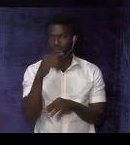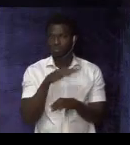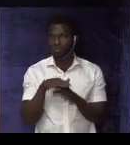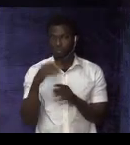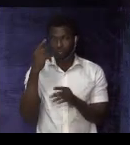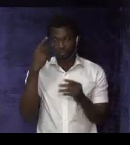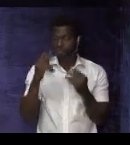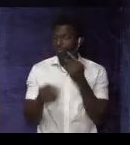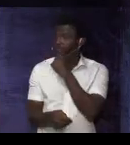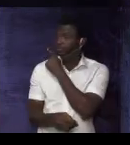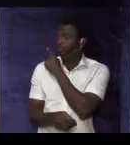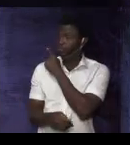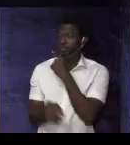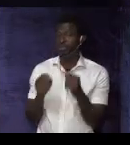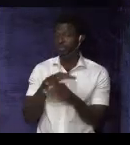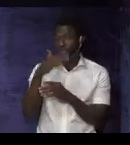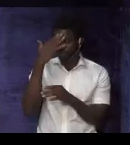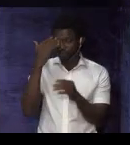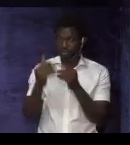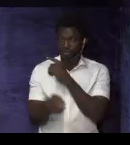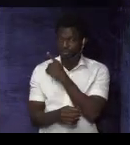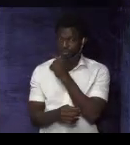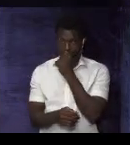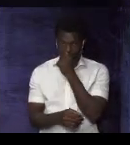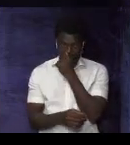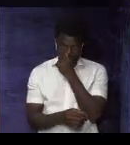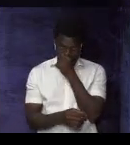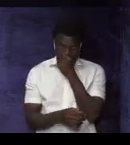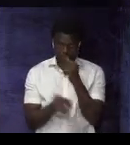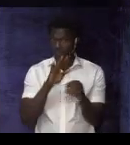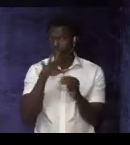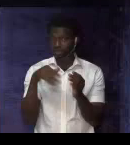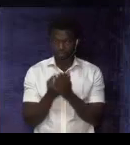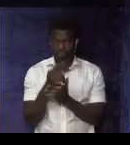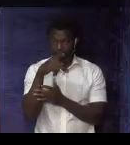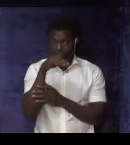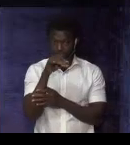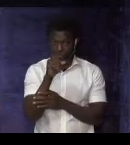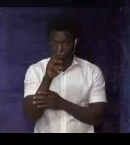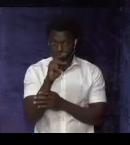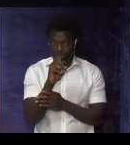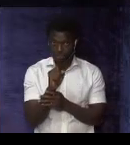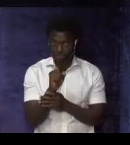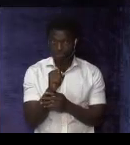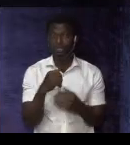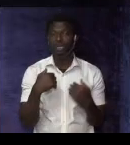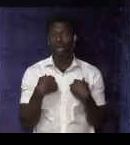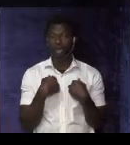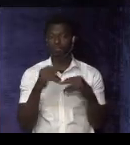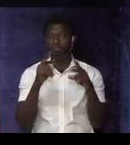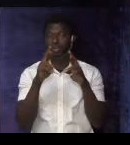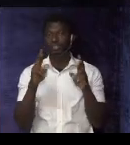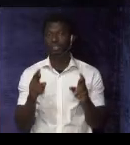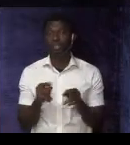that a square is a type of rectangle. All prisms have rectangular